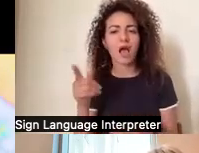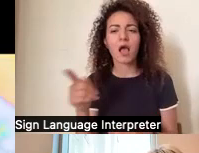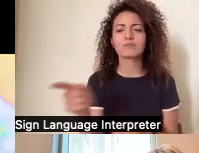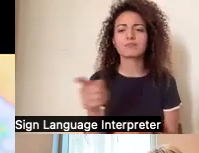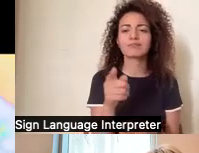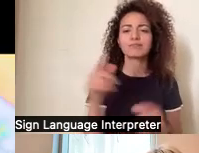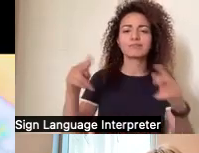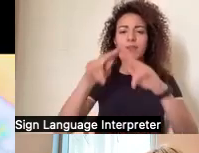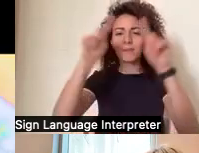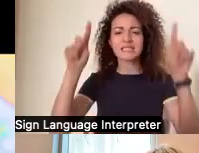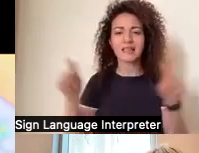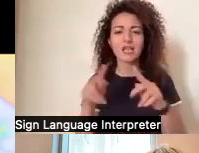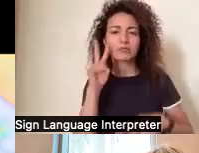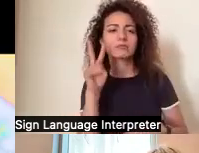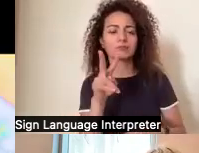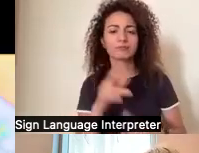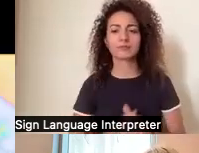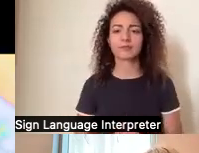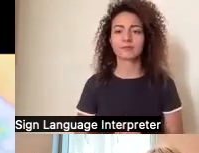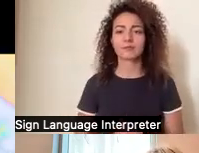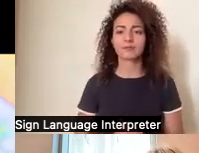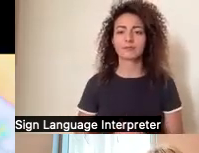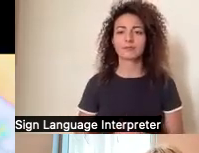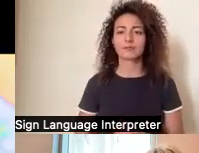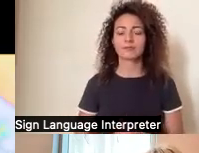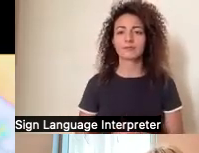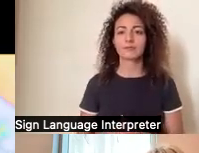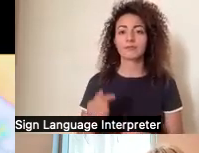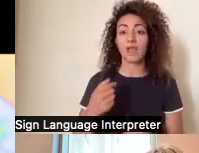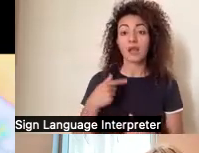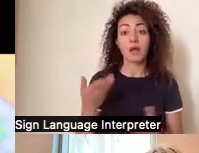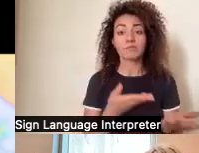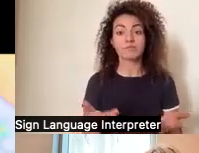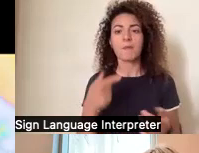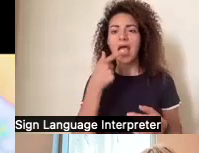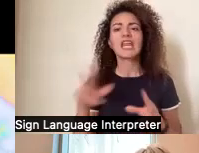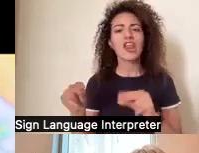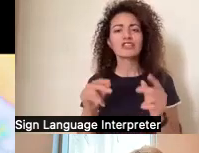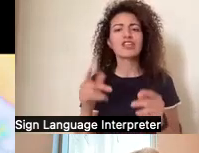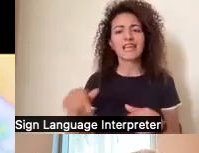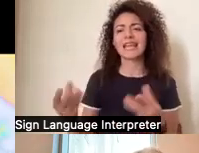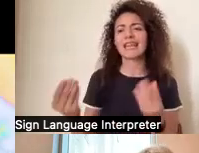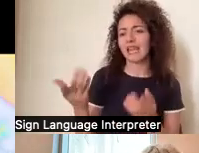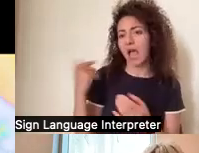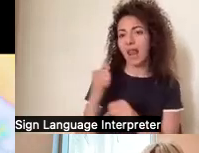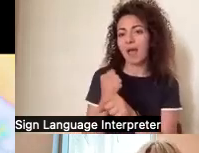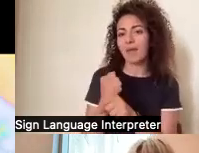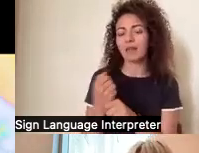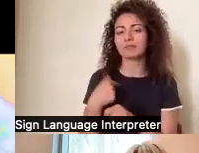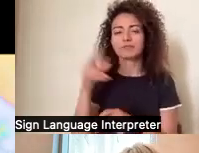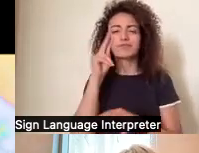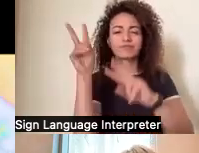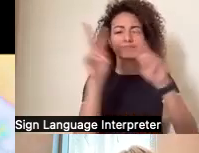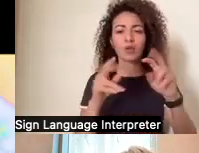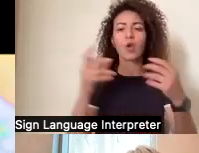those presentations. And I think that mine probably encapsulates a lot of what's been said. And I will try and review and